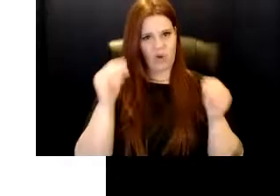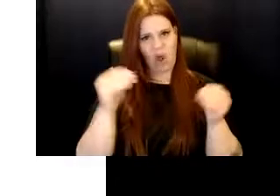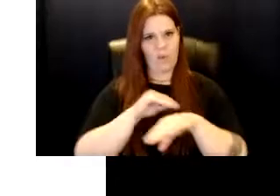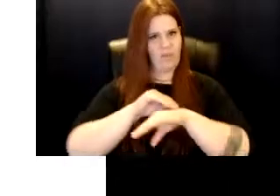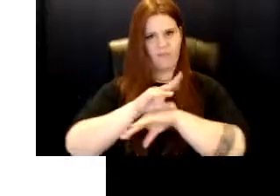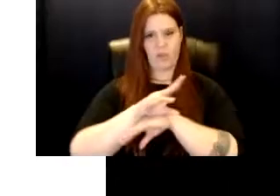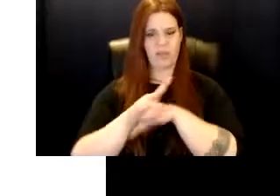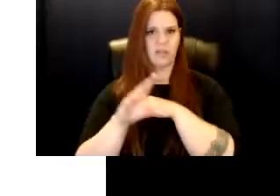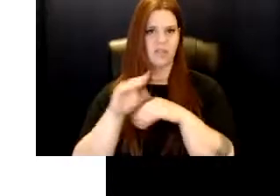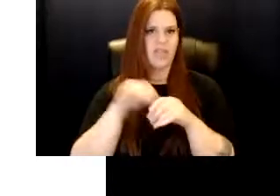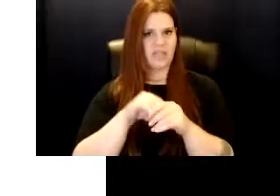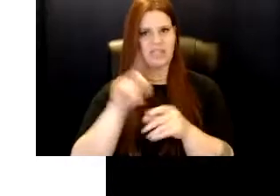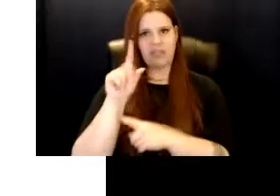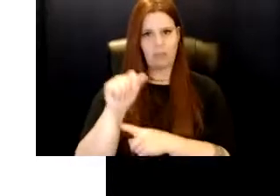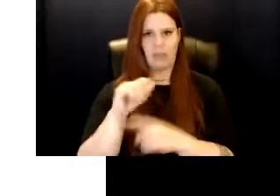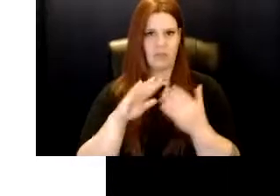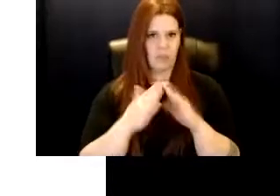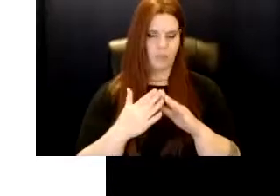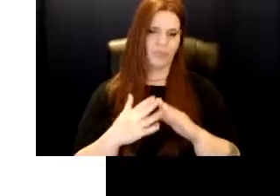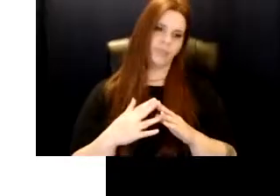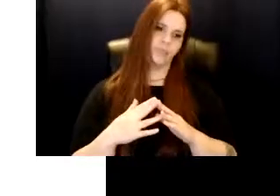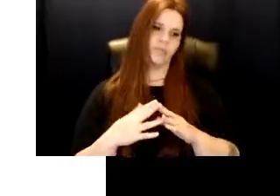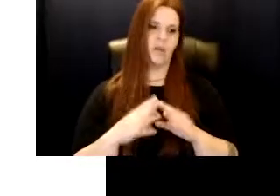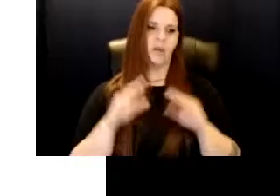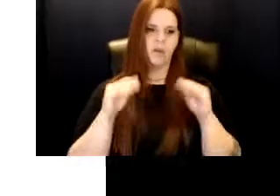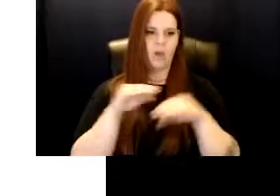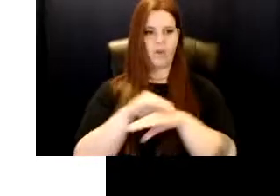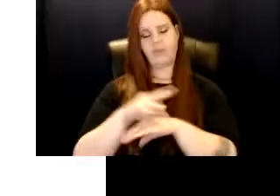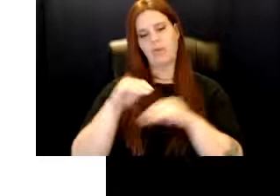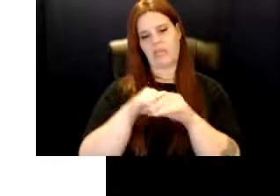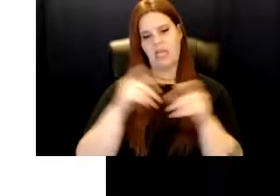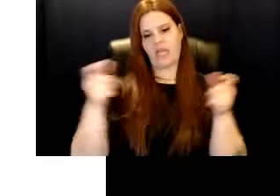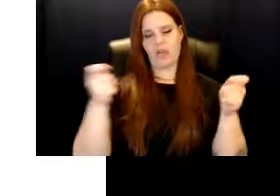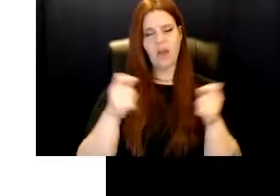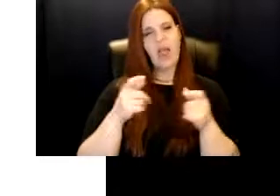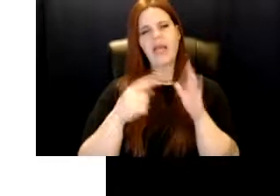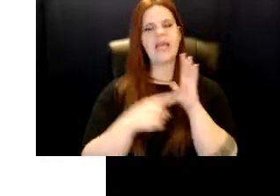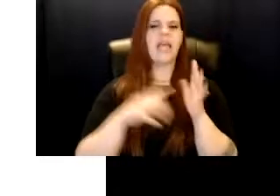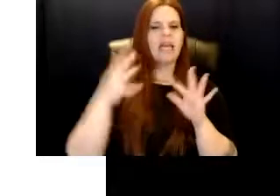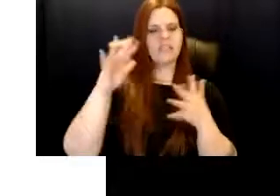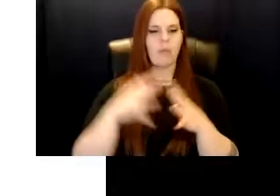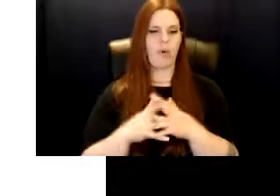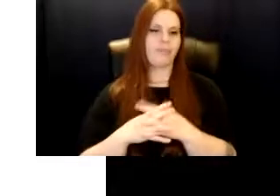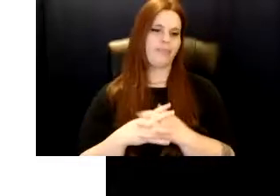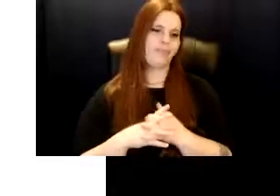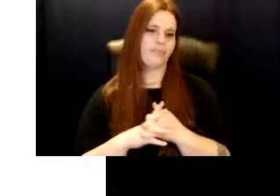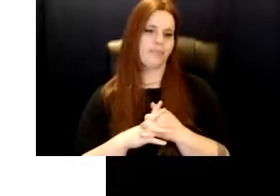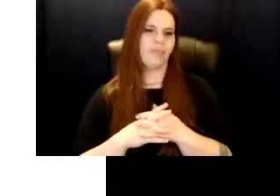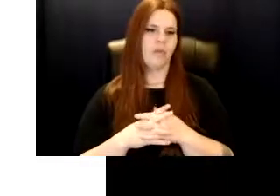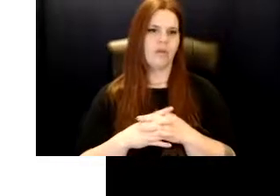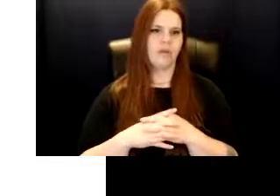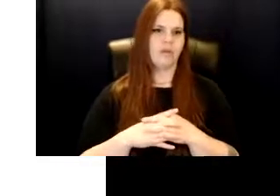in the disability community, had no influence in governance, and 25% indicated just somewhat. So therein we can see